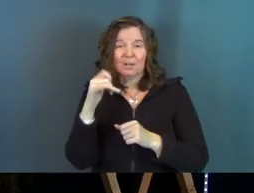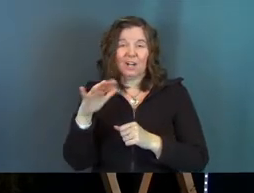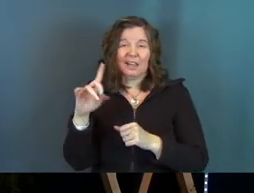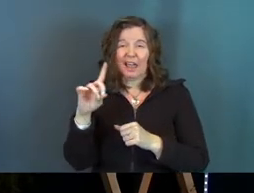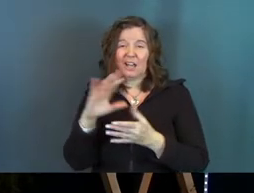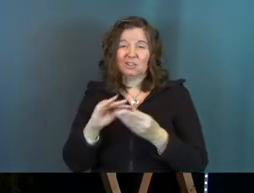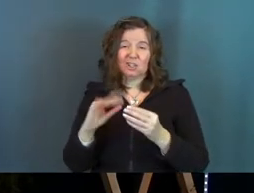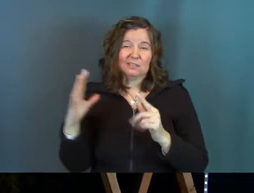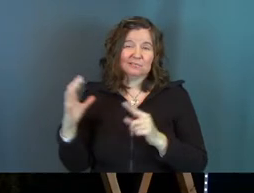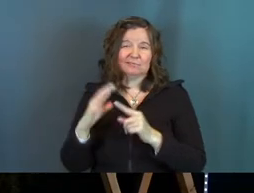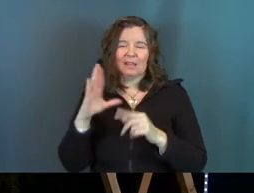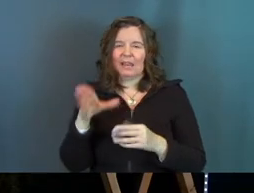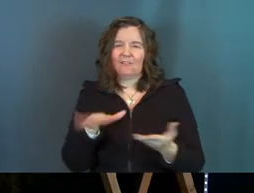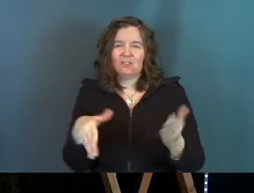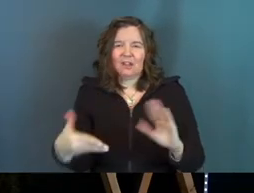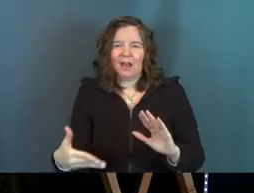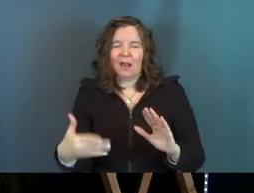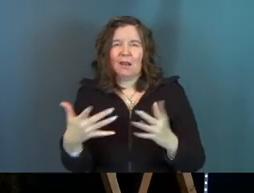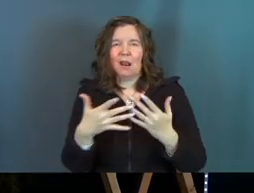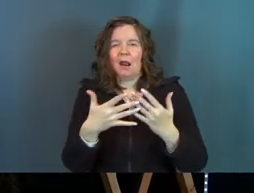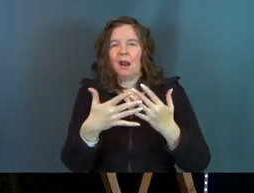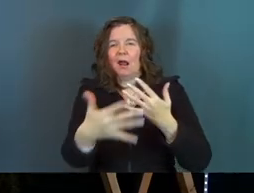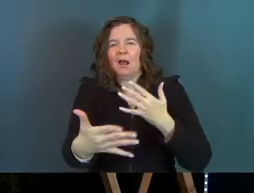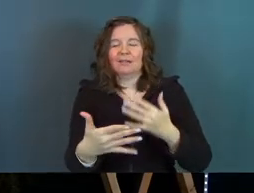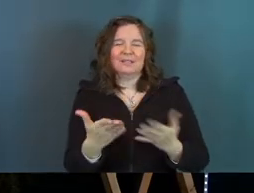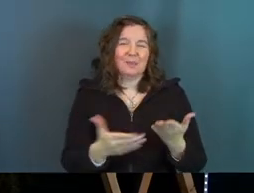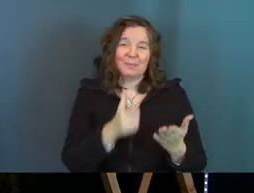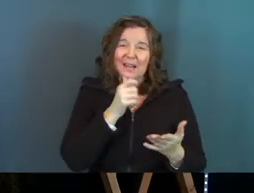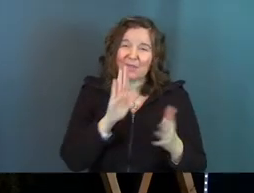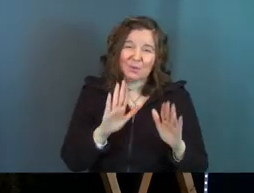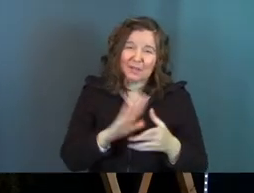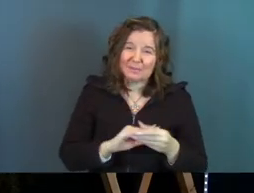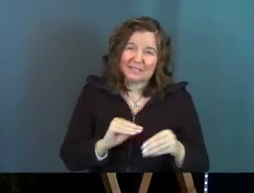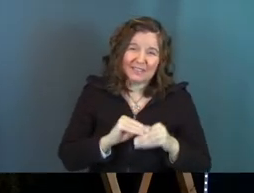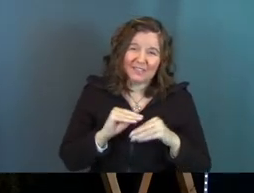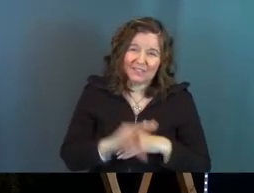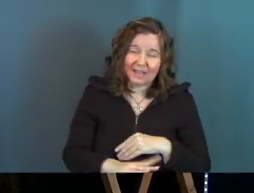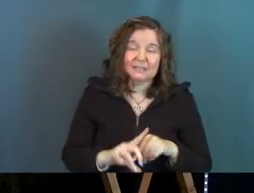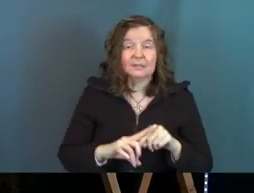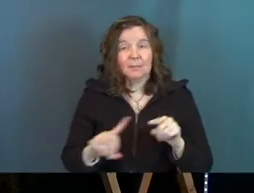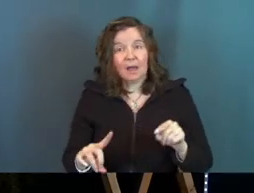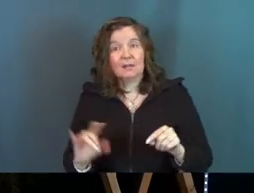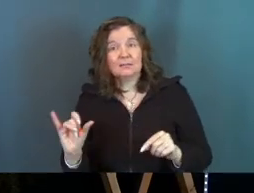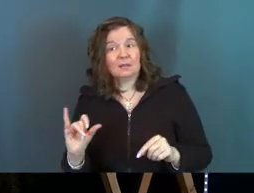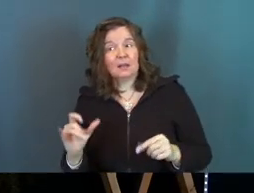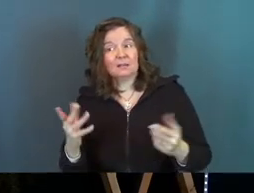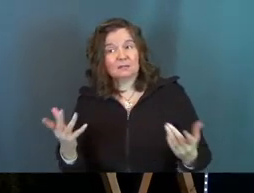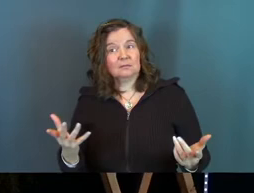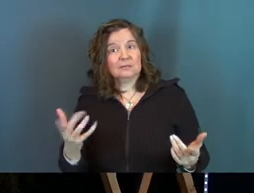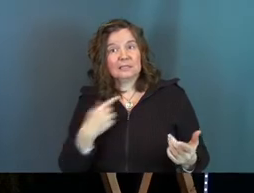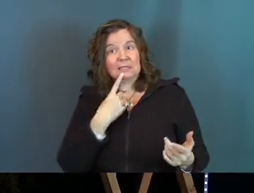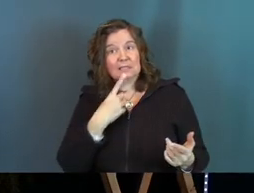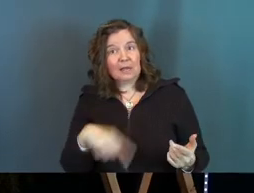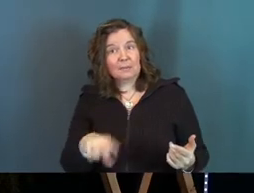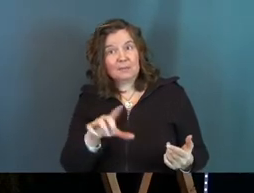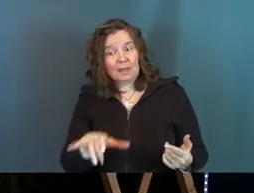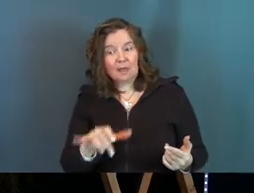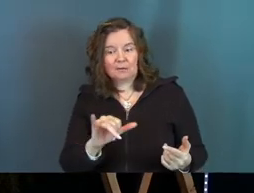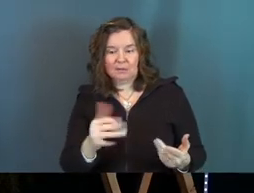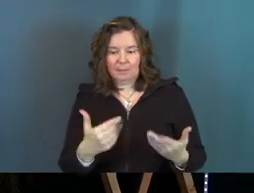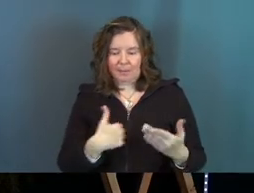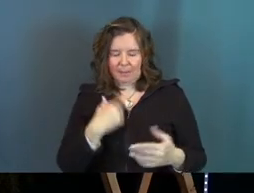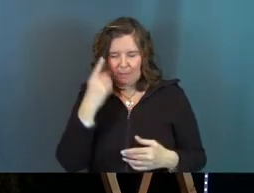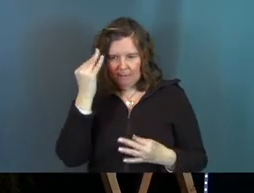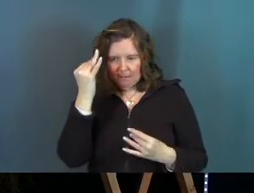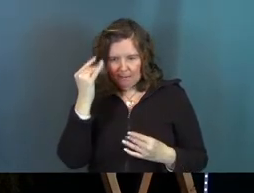what I mean? It's like, you know what I'm saying? It's like, probably not the greatest piece of advice, but it's like, he tells them that, and it's like, and it